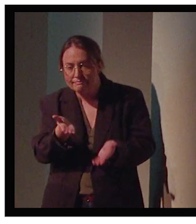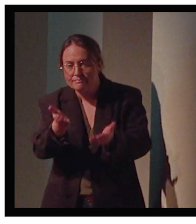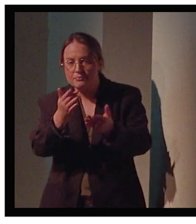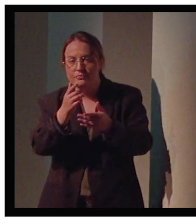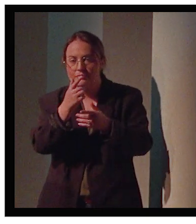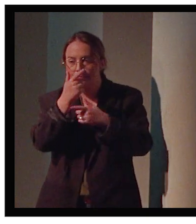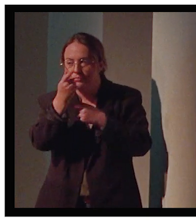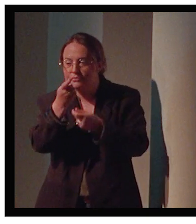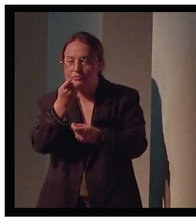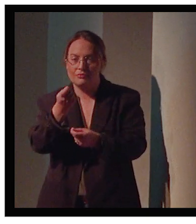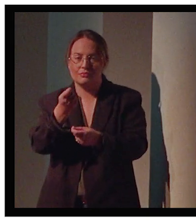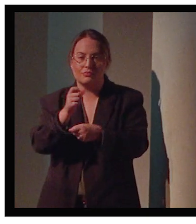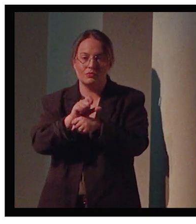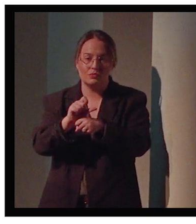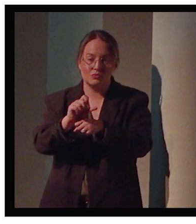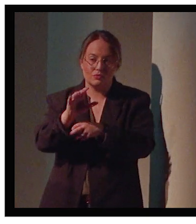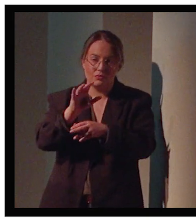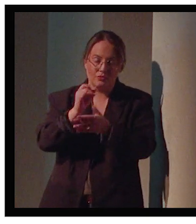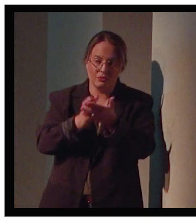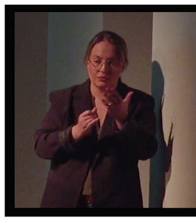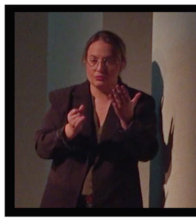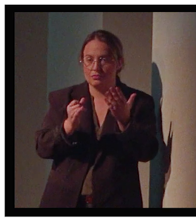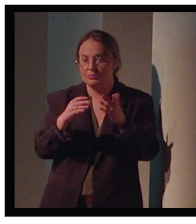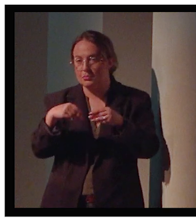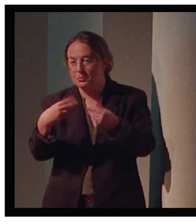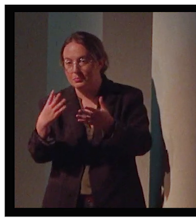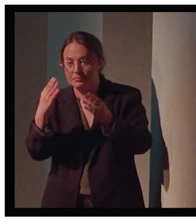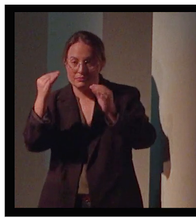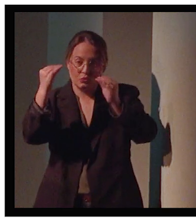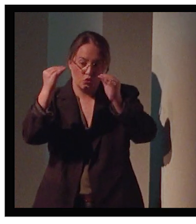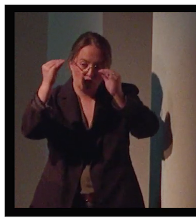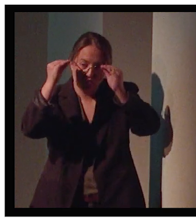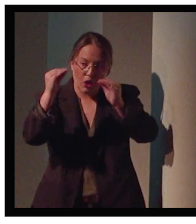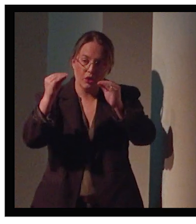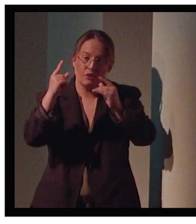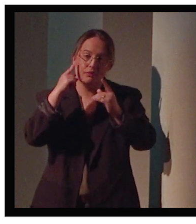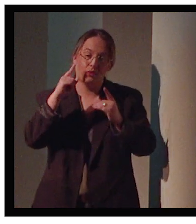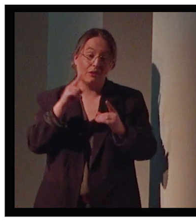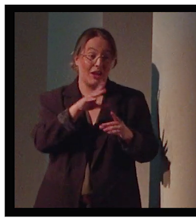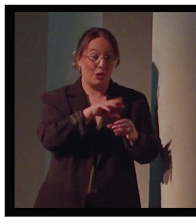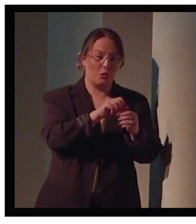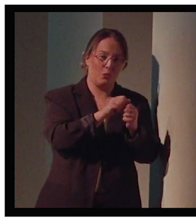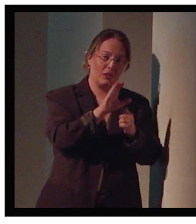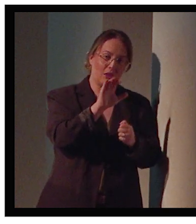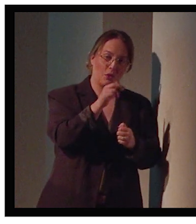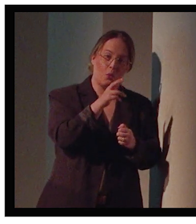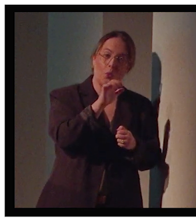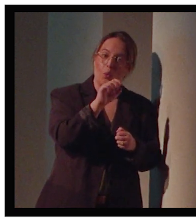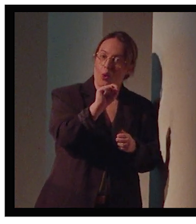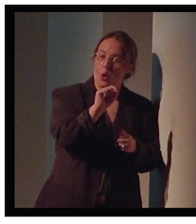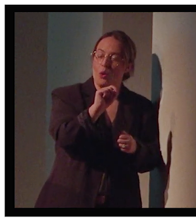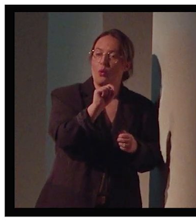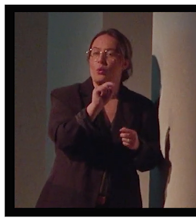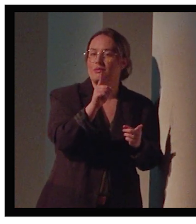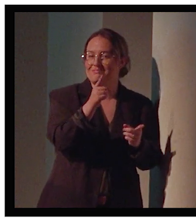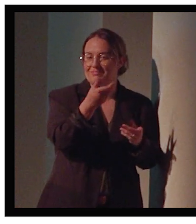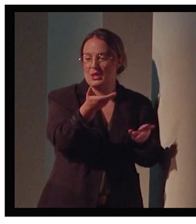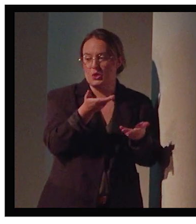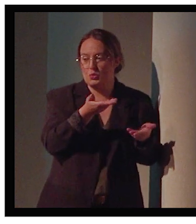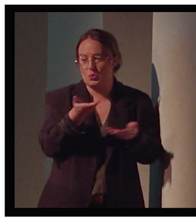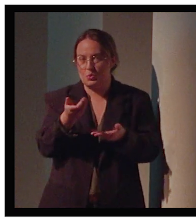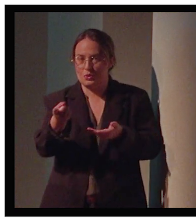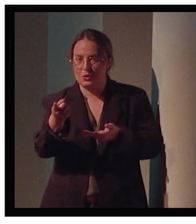secured private instruction for her, including with Corot, as a matter of fact, whose work we saw earlier, and Corot was the one who introduced her